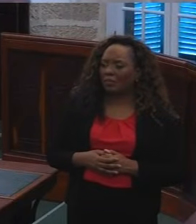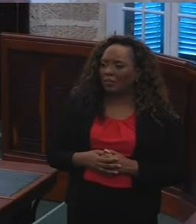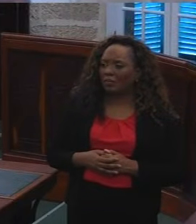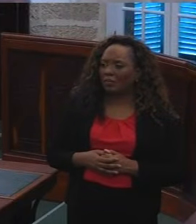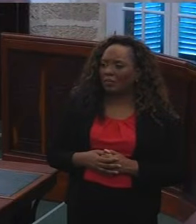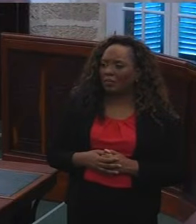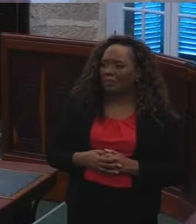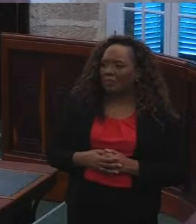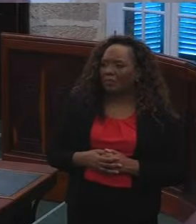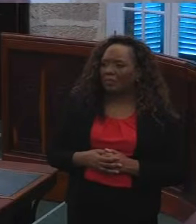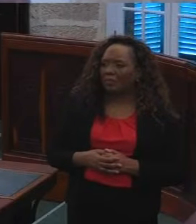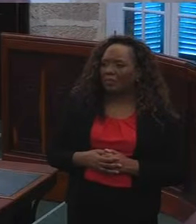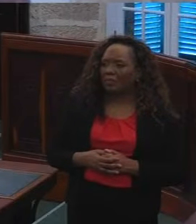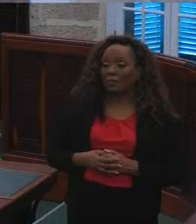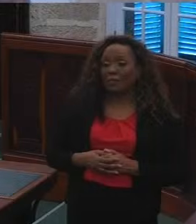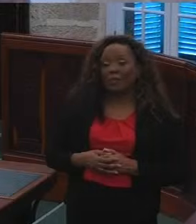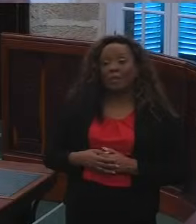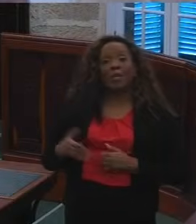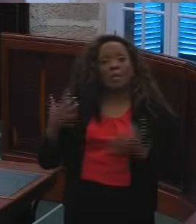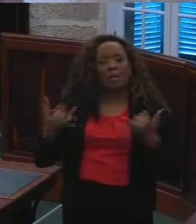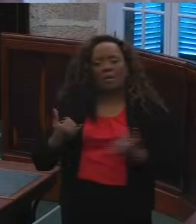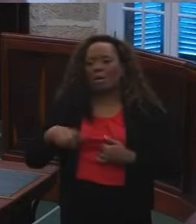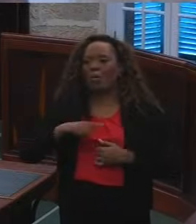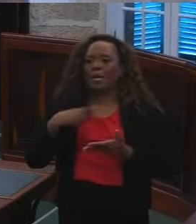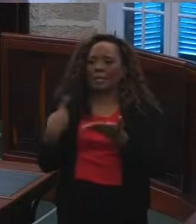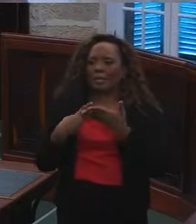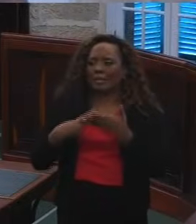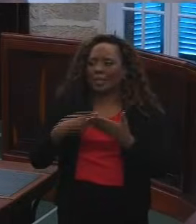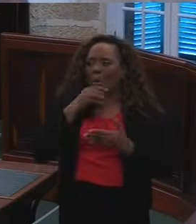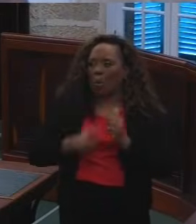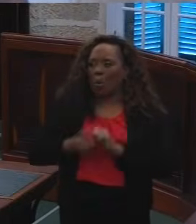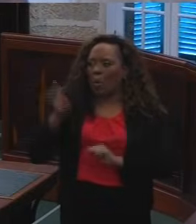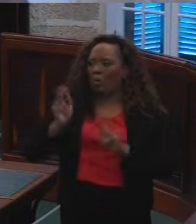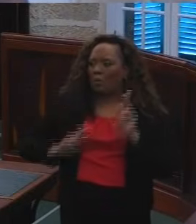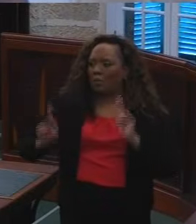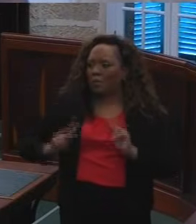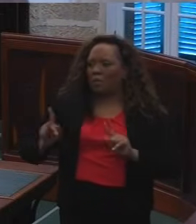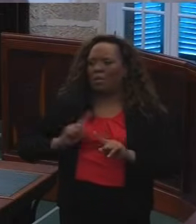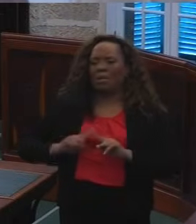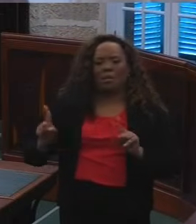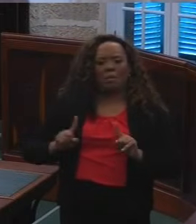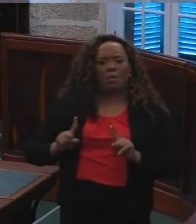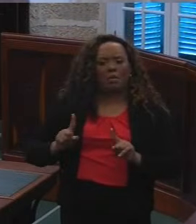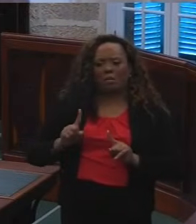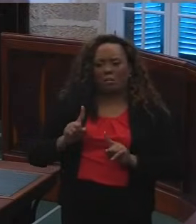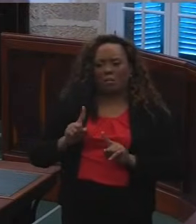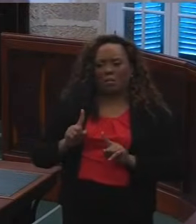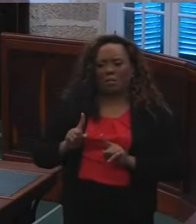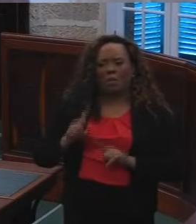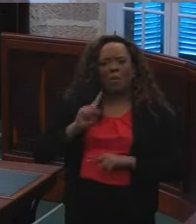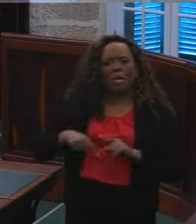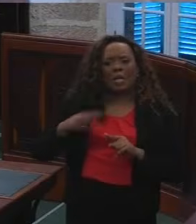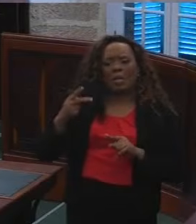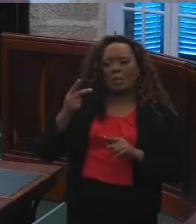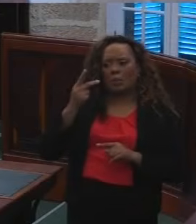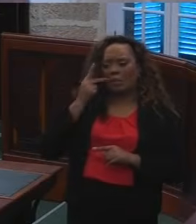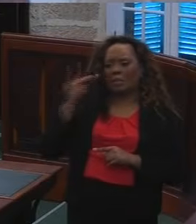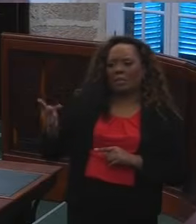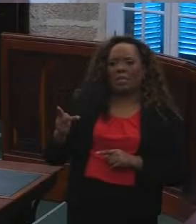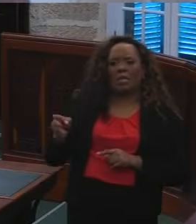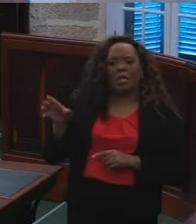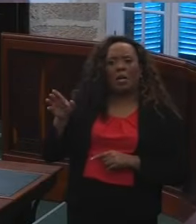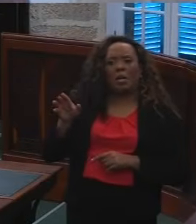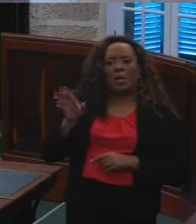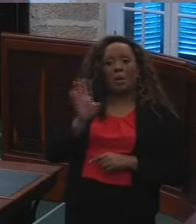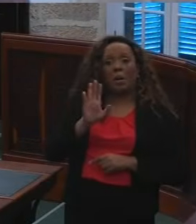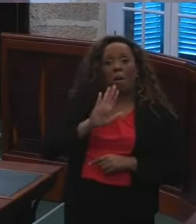juxtapose that with what is happening in the wider society, we know that it's not only the elderly that this is happening to. It's happening to